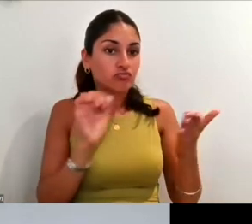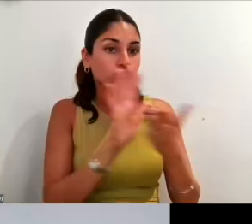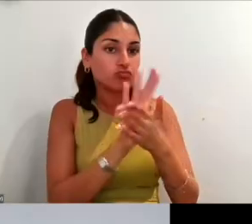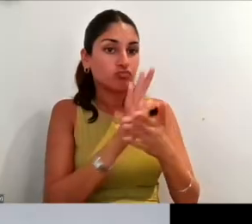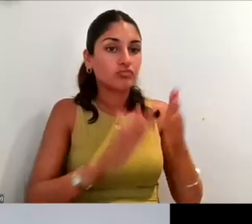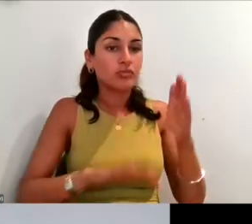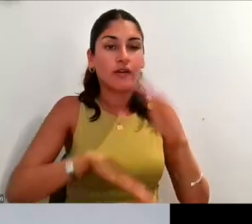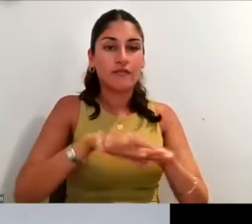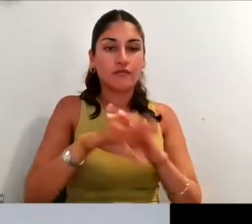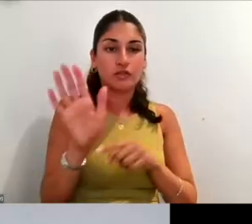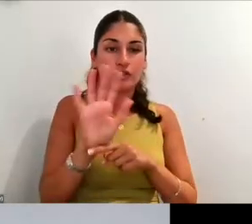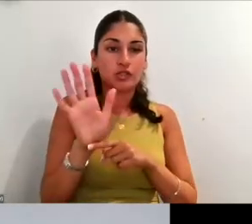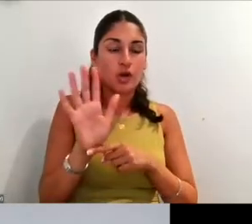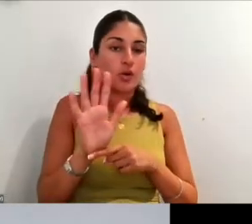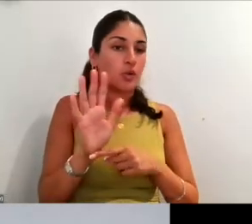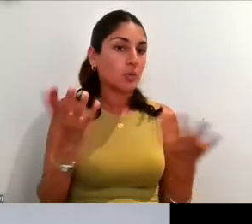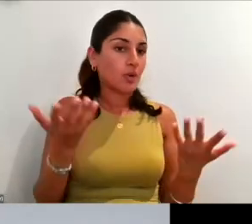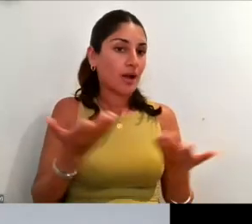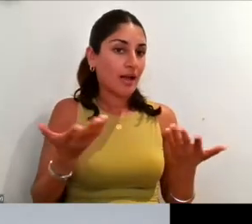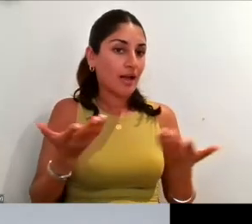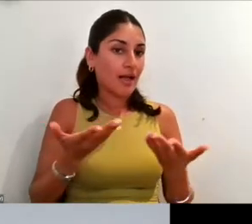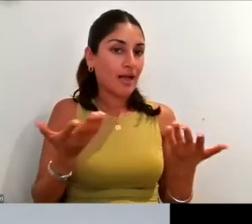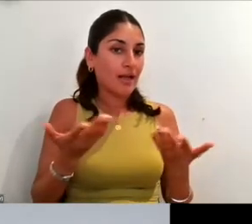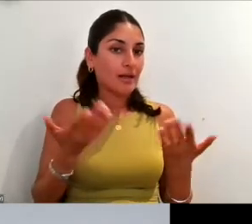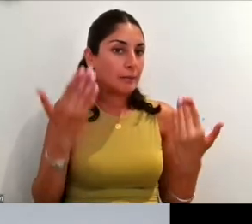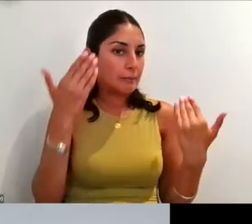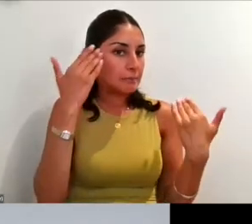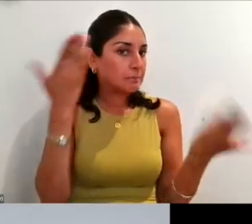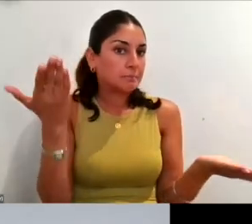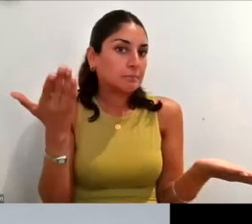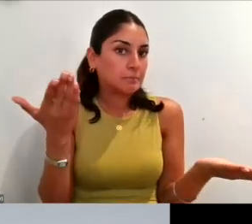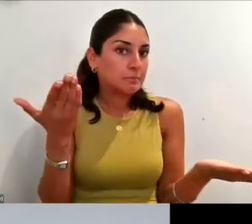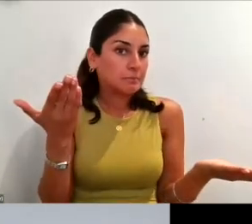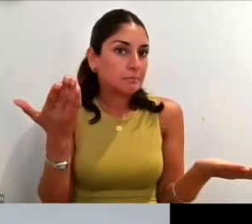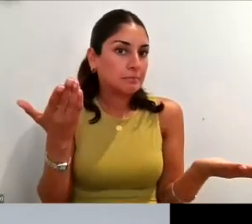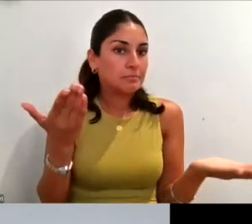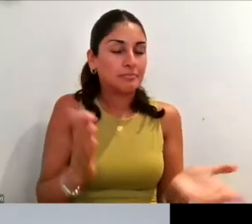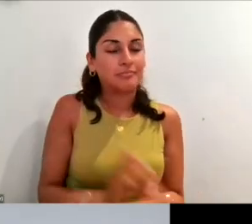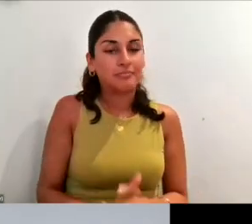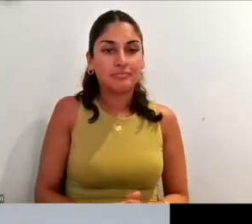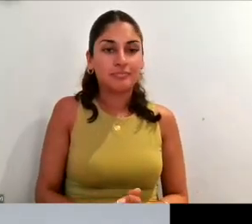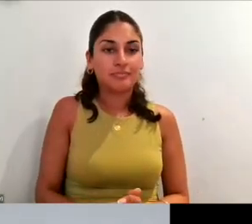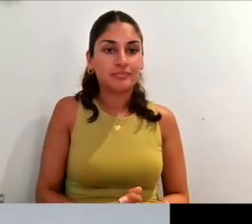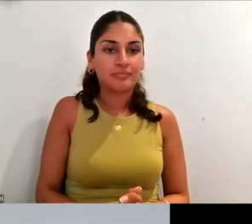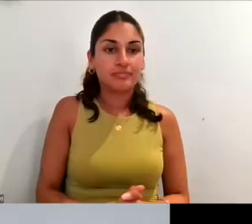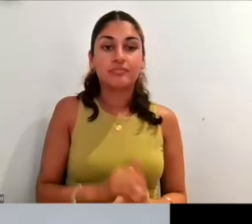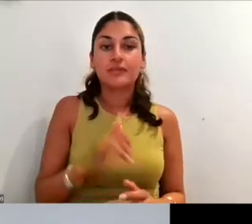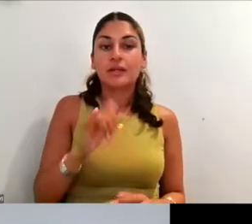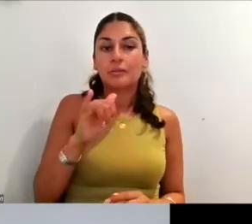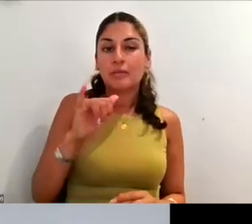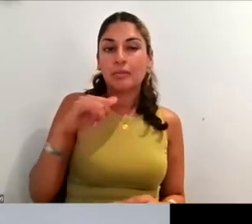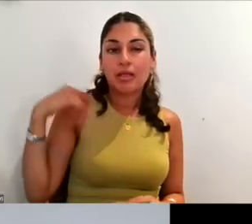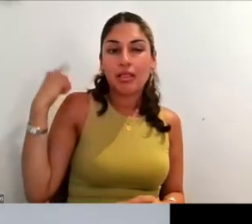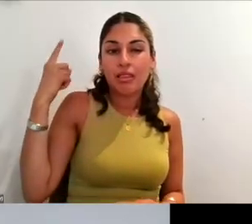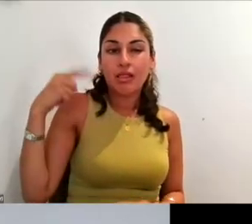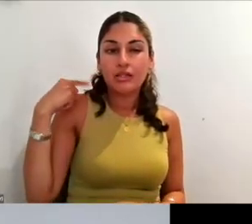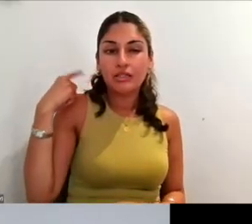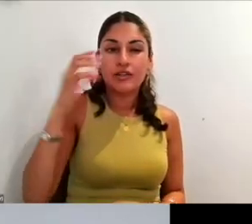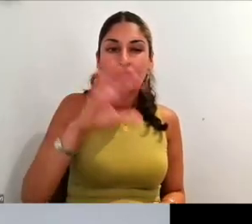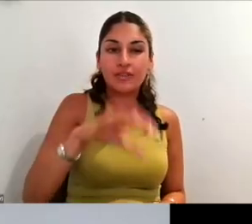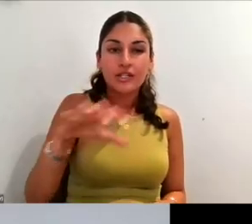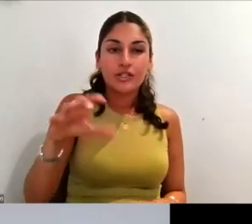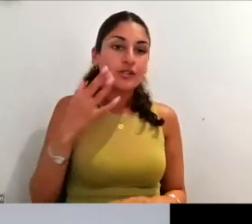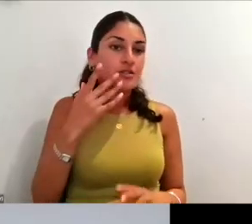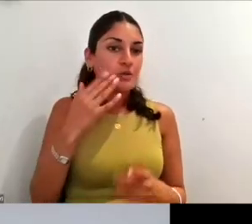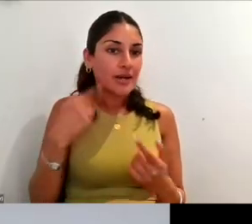of it at as of yet unannounced London venue. But when that is announced,